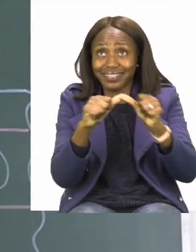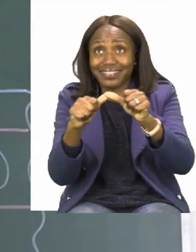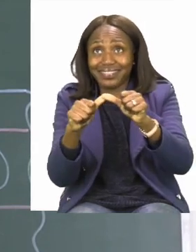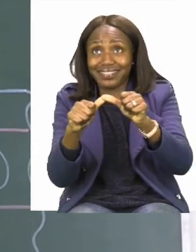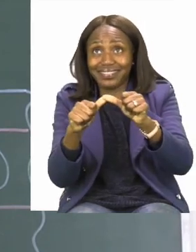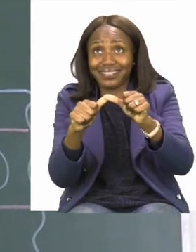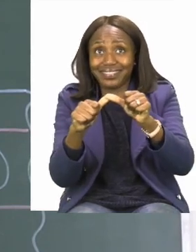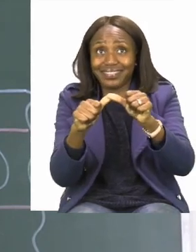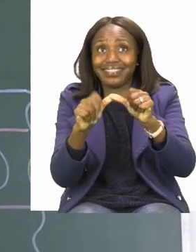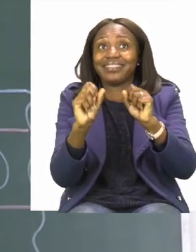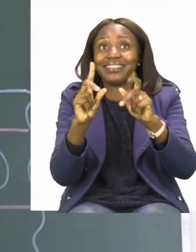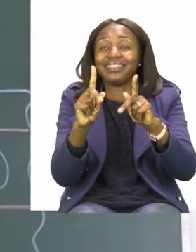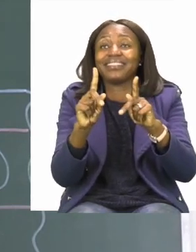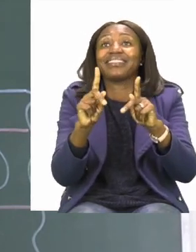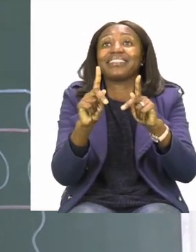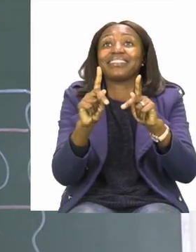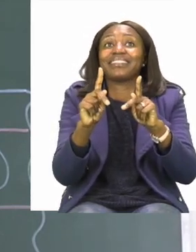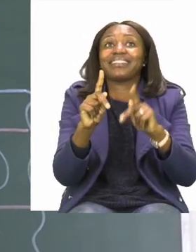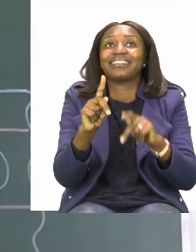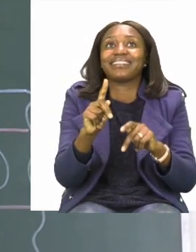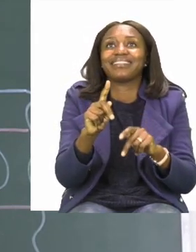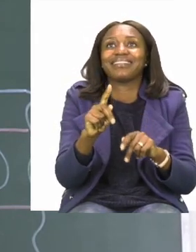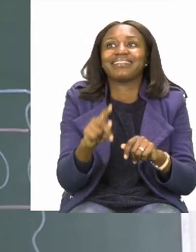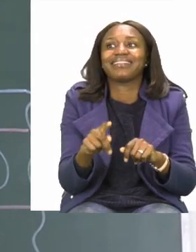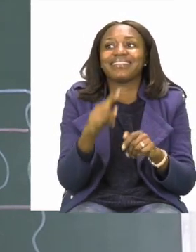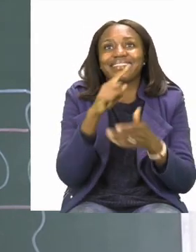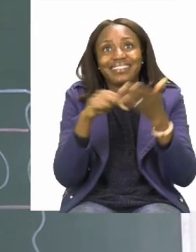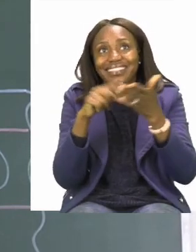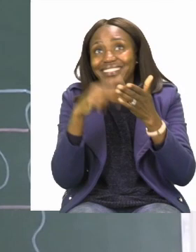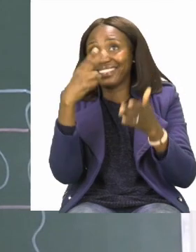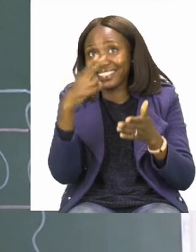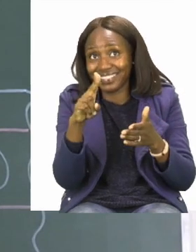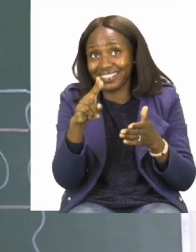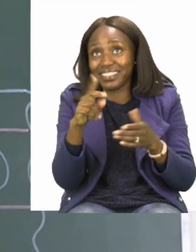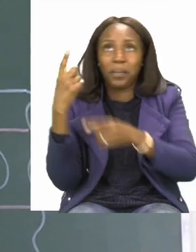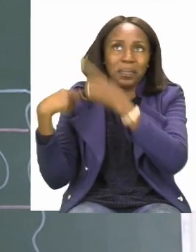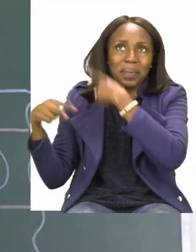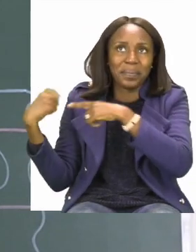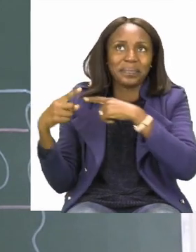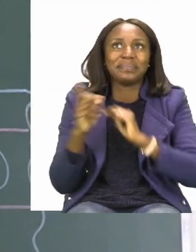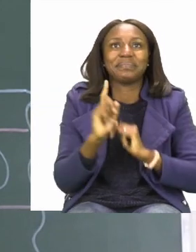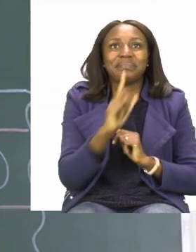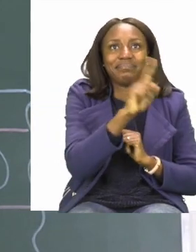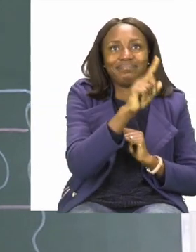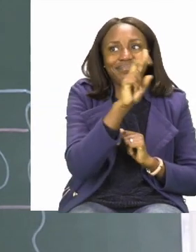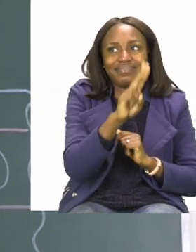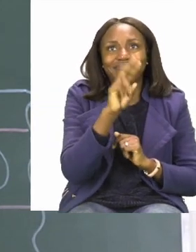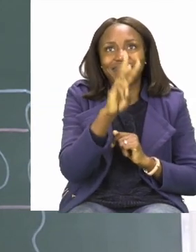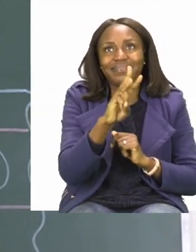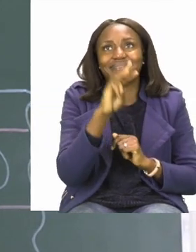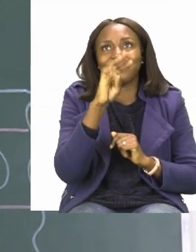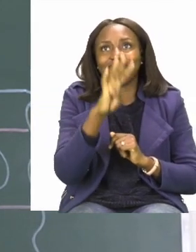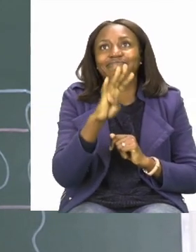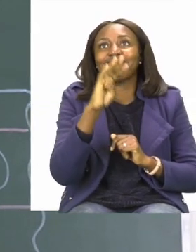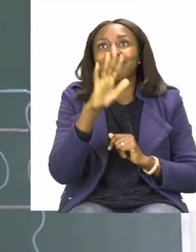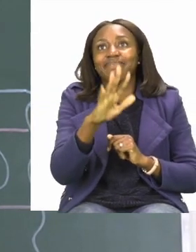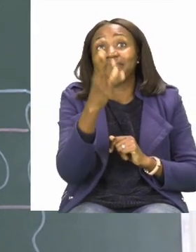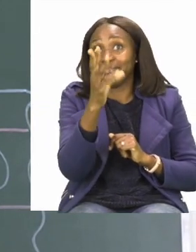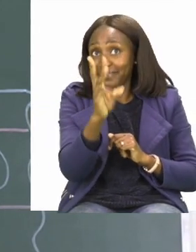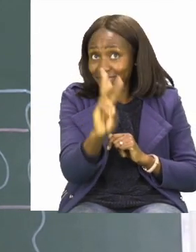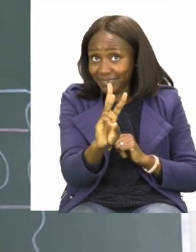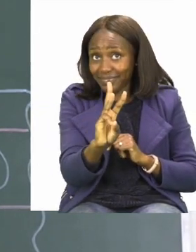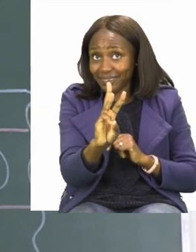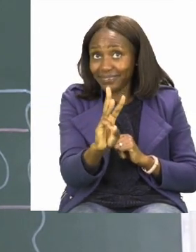on, dear boys and girls. Don't make this mistake. So let's start again. 1, 2, 3, 4,